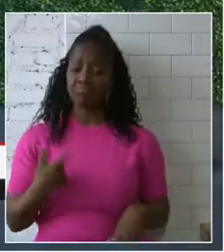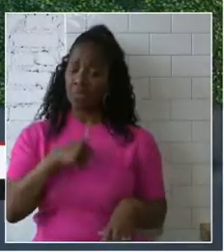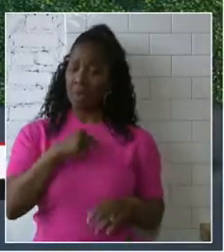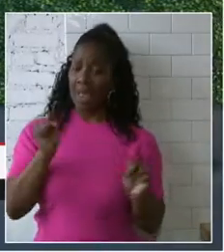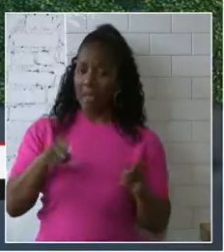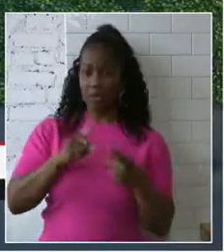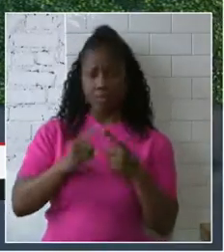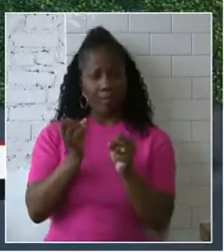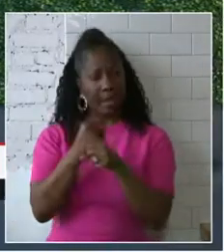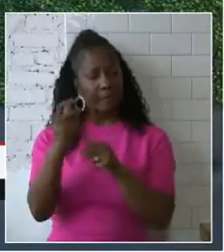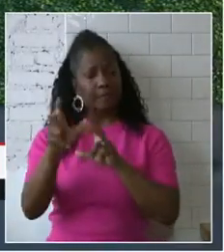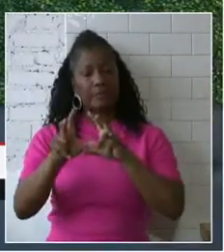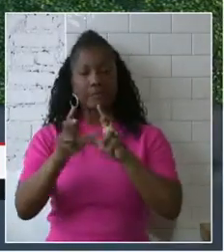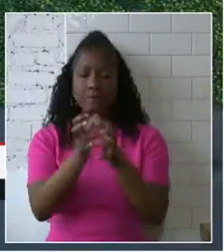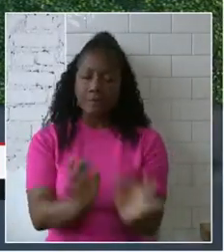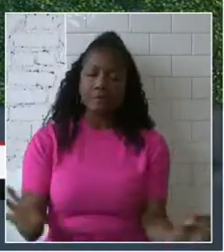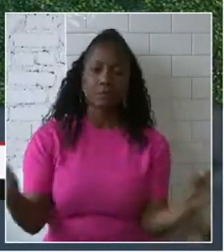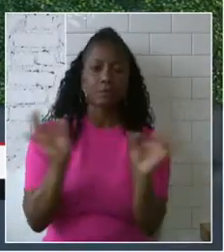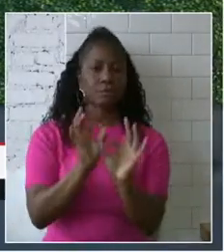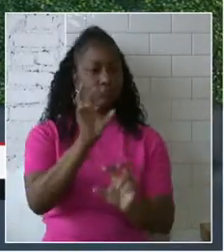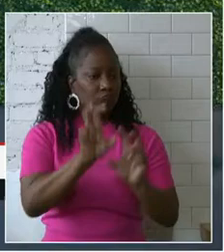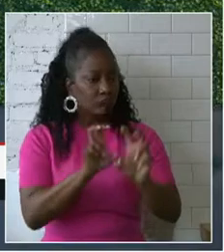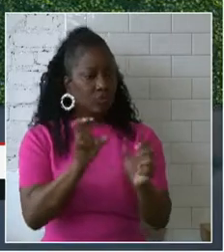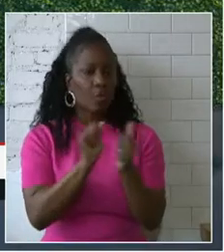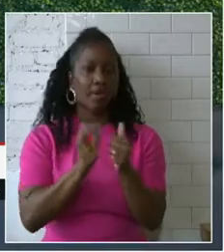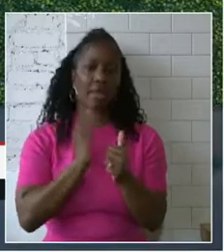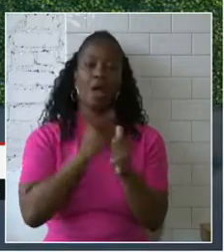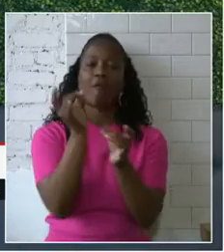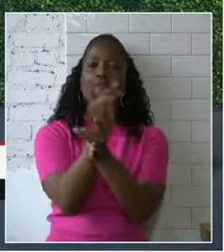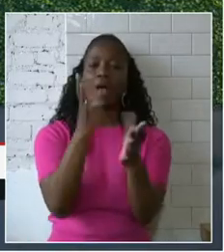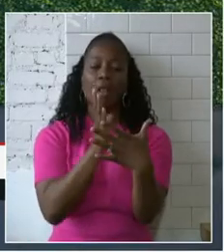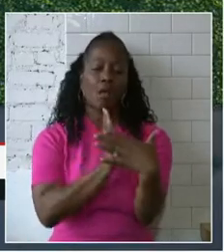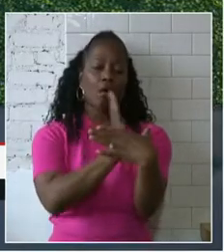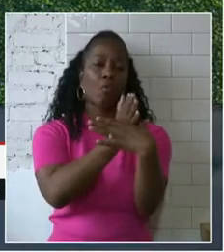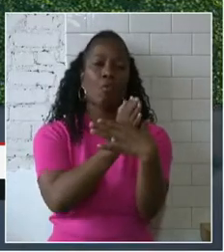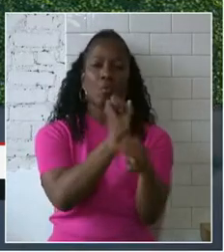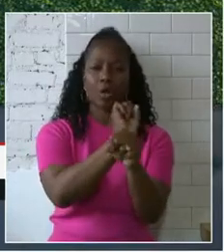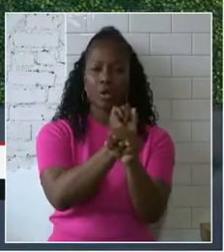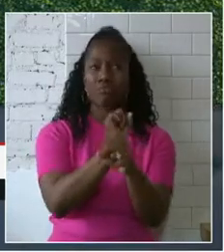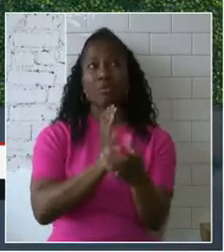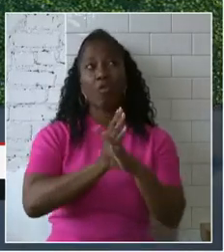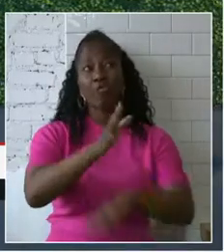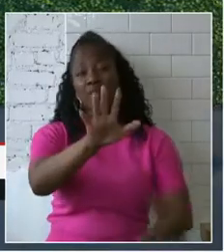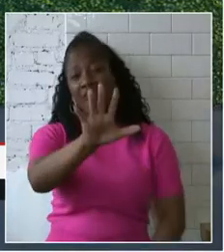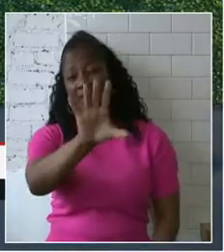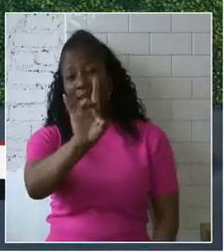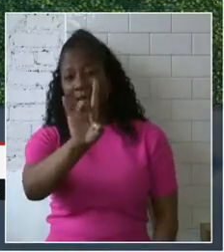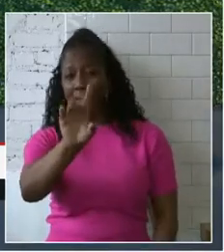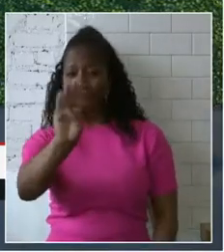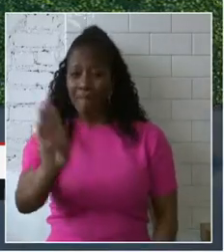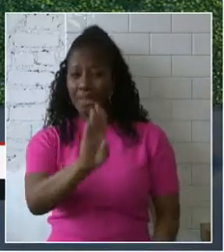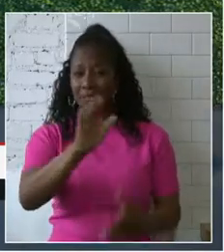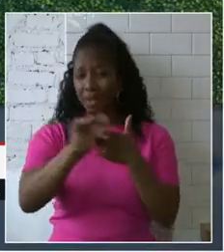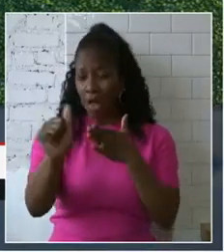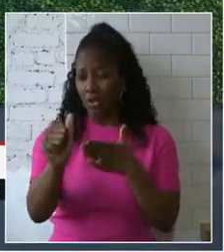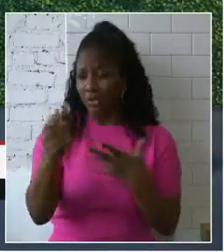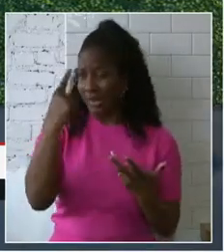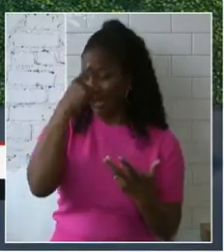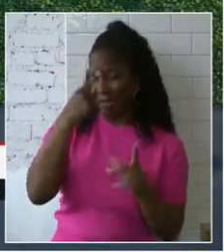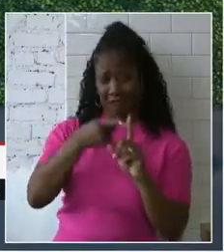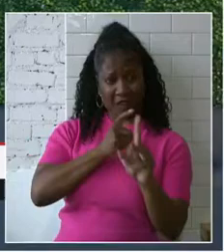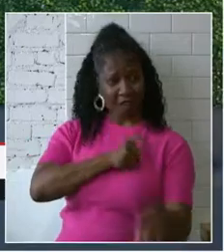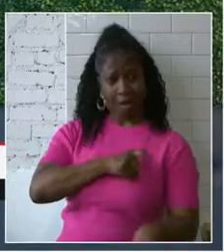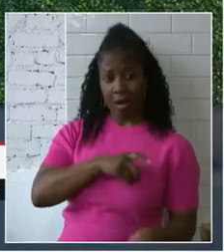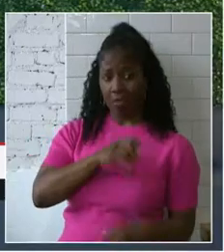a significant investment in our violence interruption work, over $58 million, from everything from